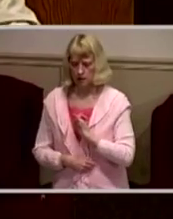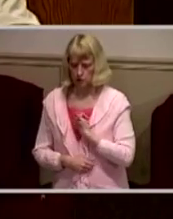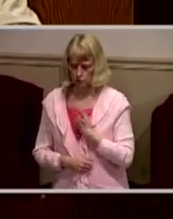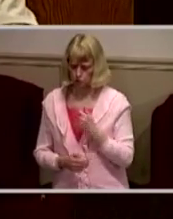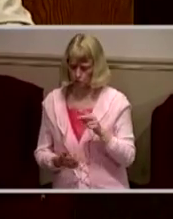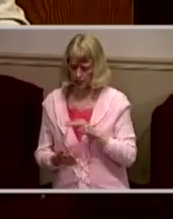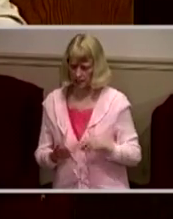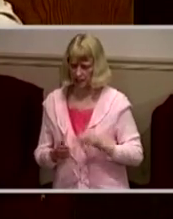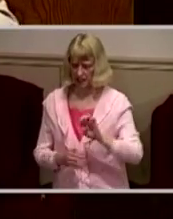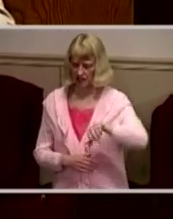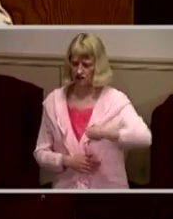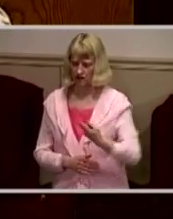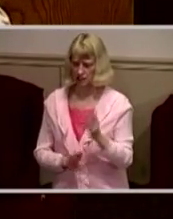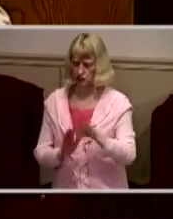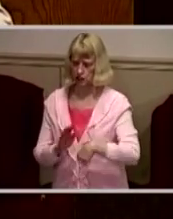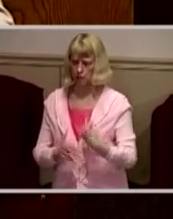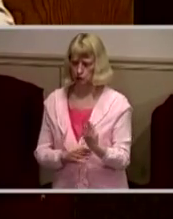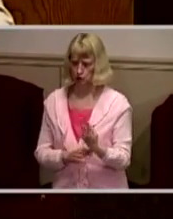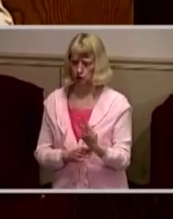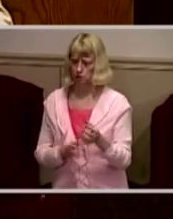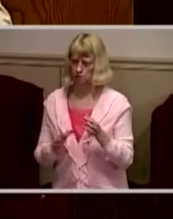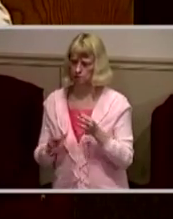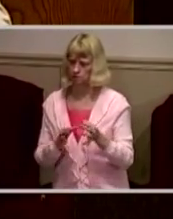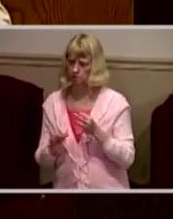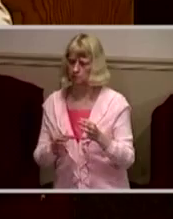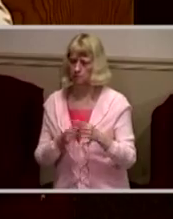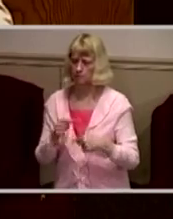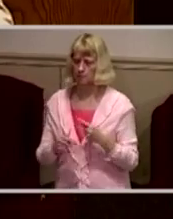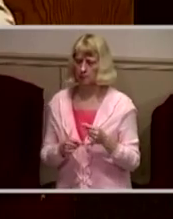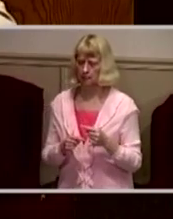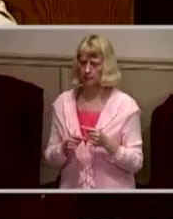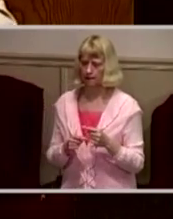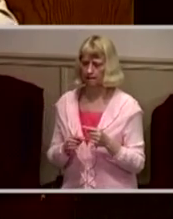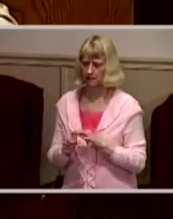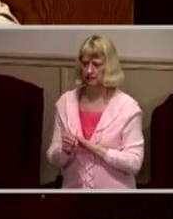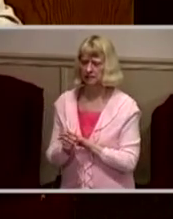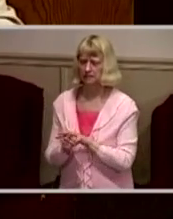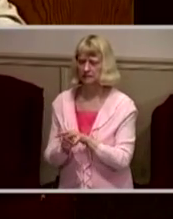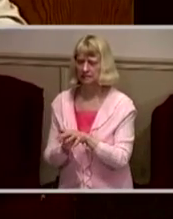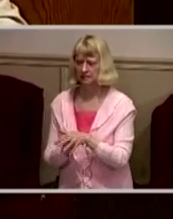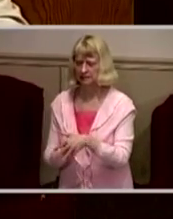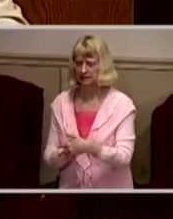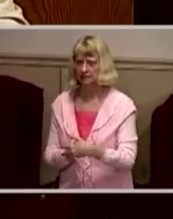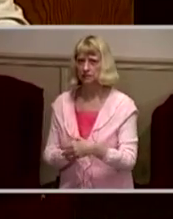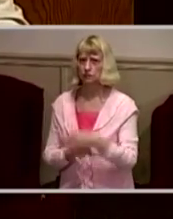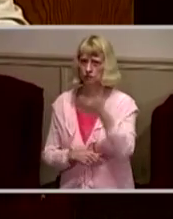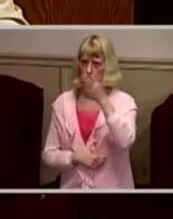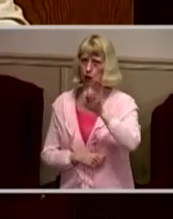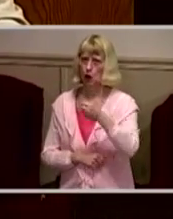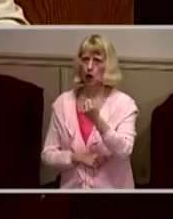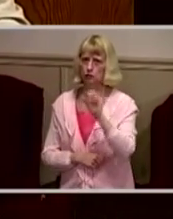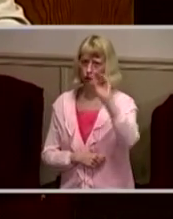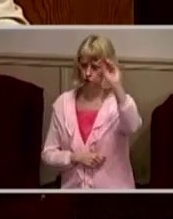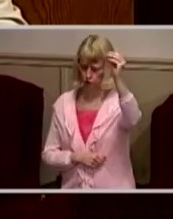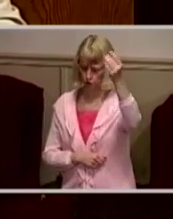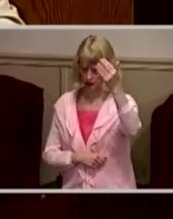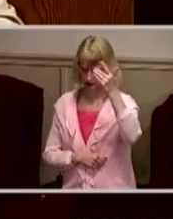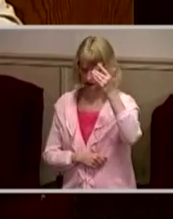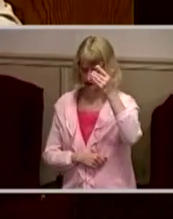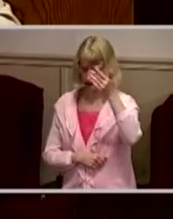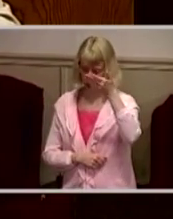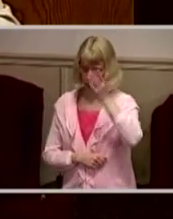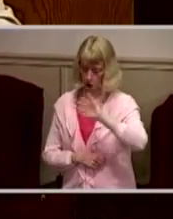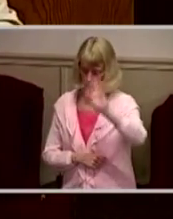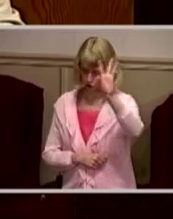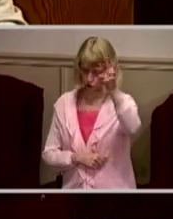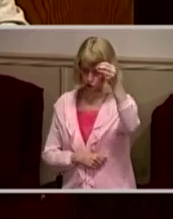reading through Ephesians chapter 2, where it talks about the exceeding riches of God's grace. God's